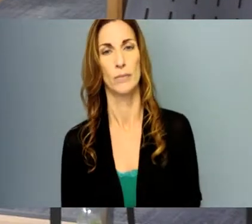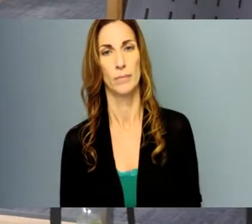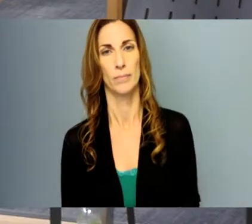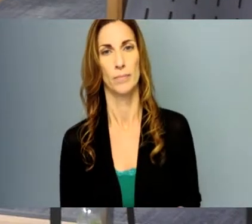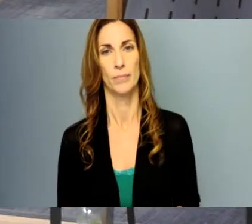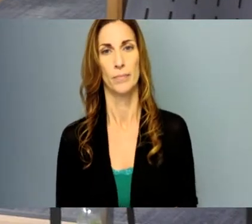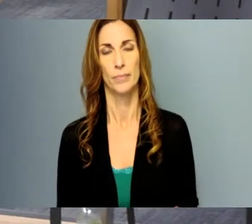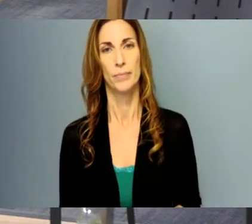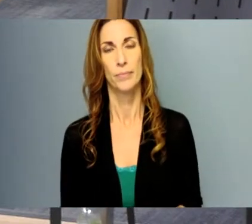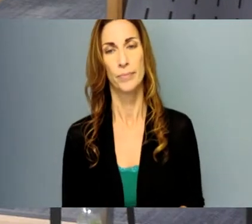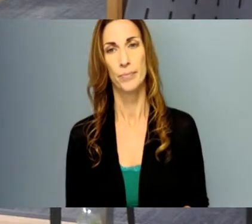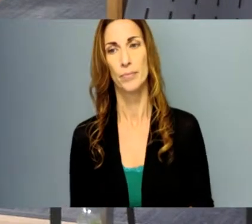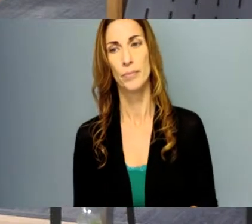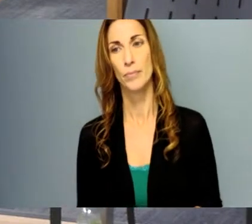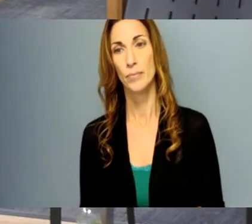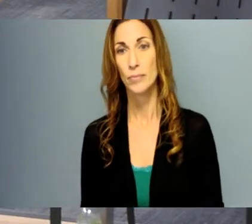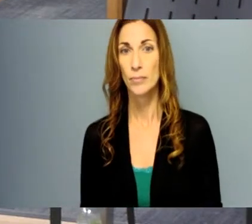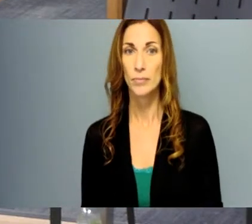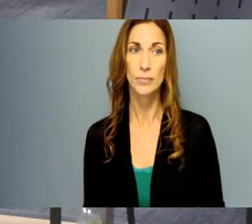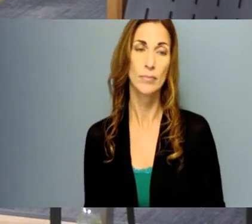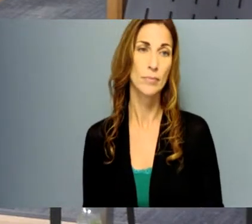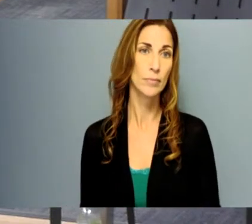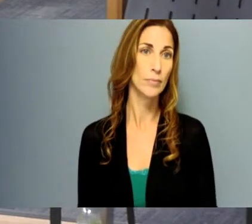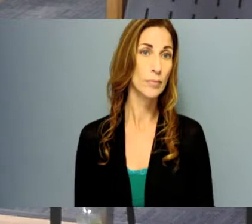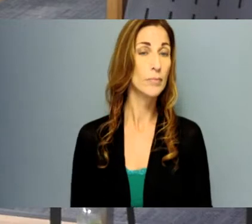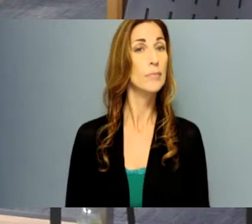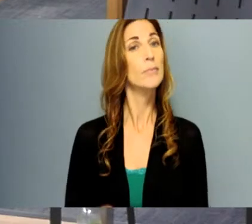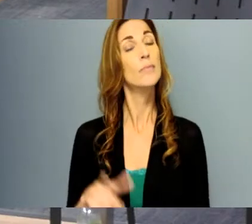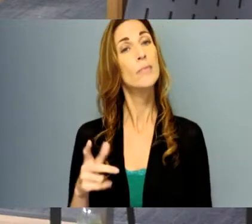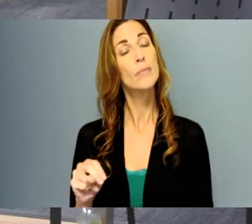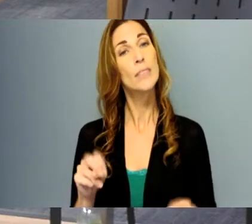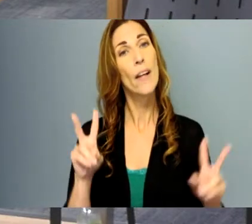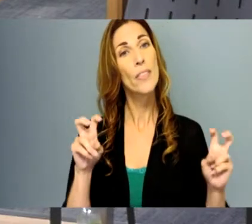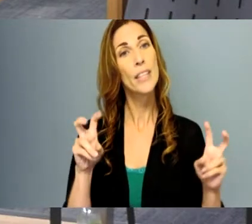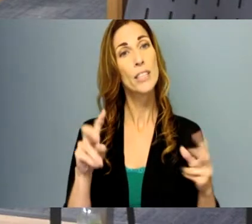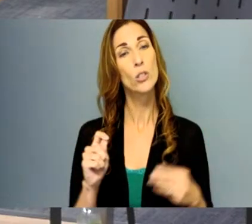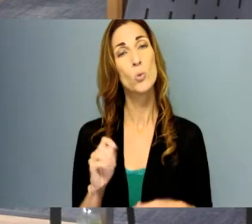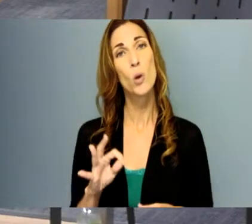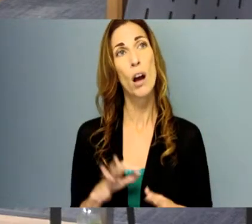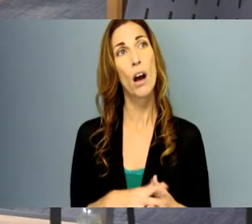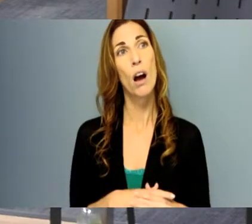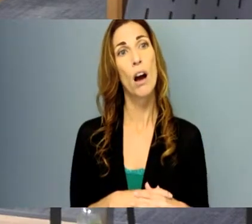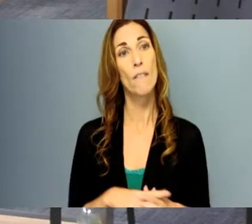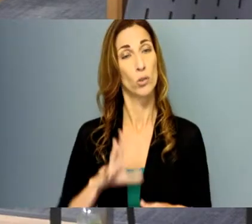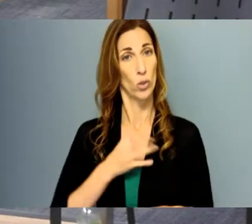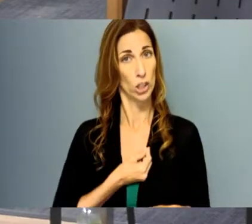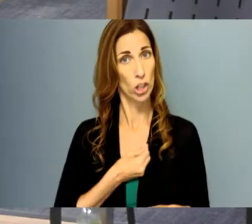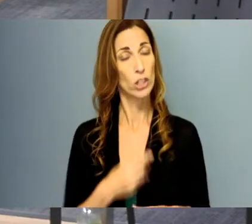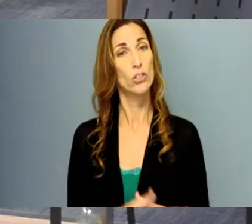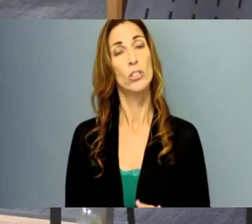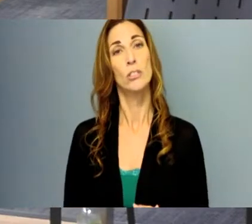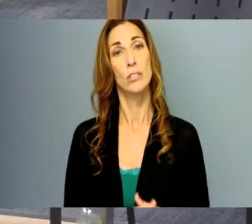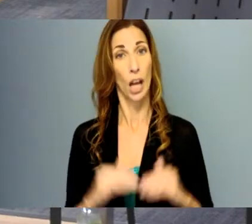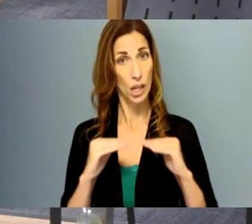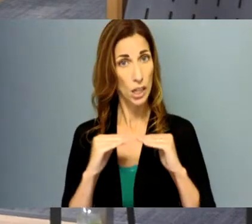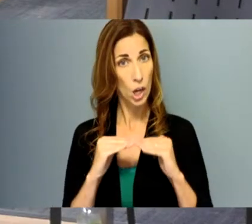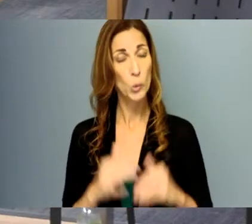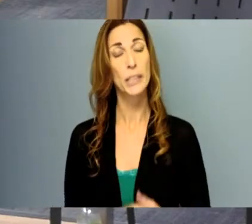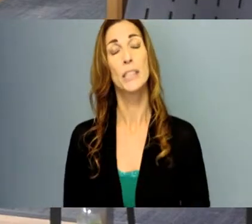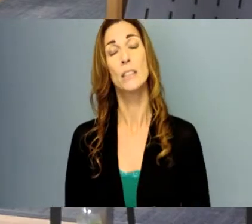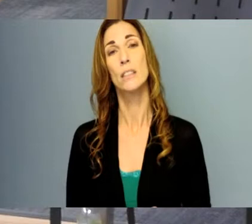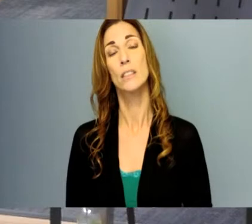And so, and then the issue of transgenders and equity,